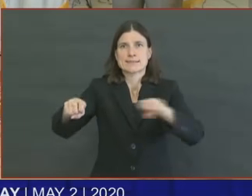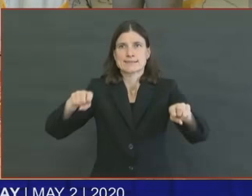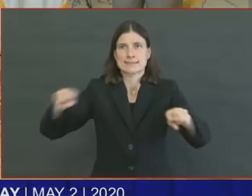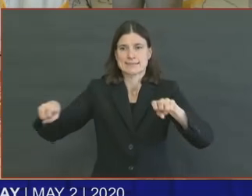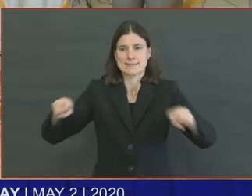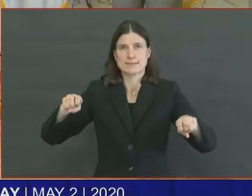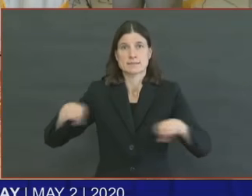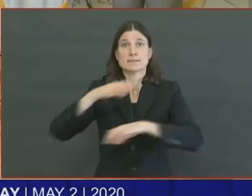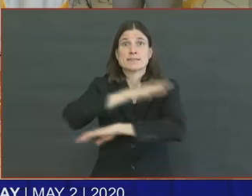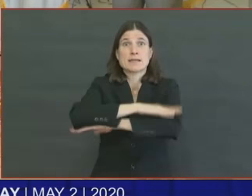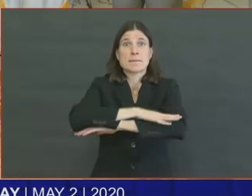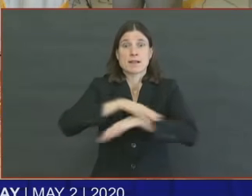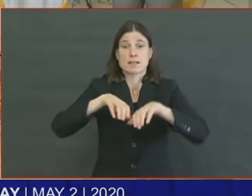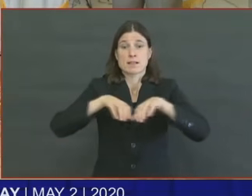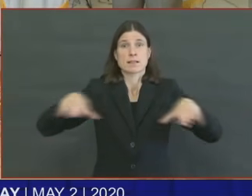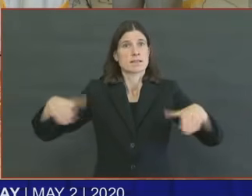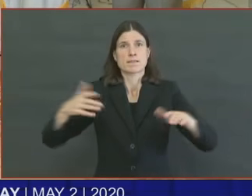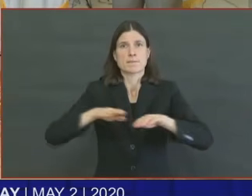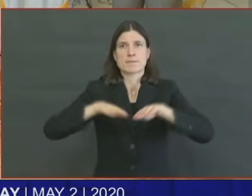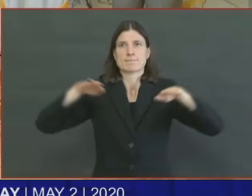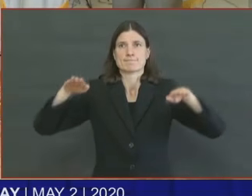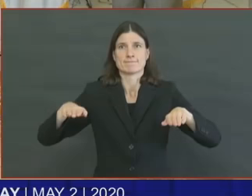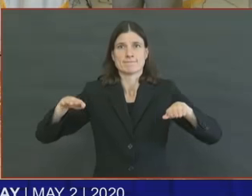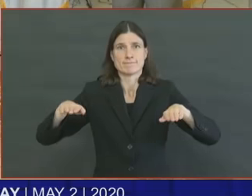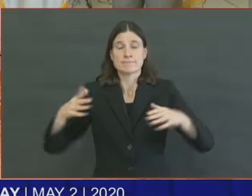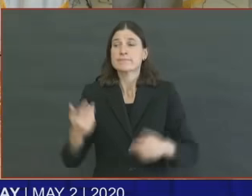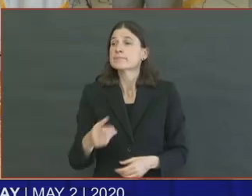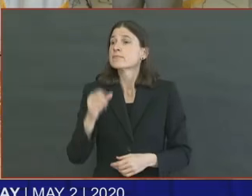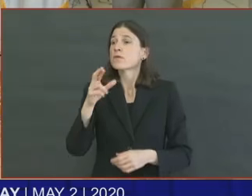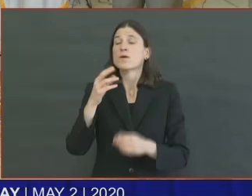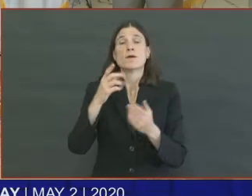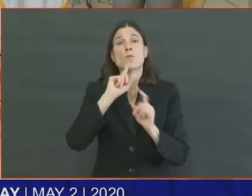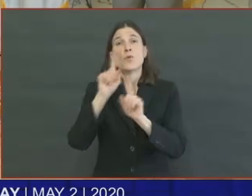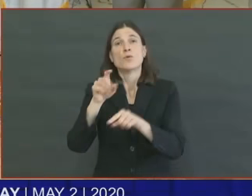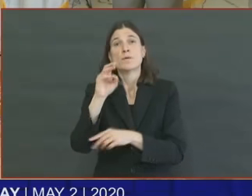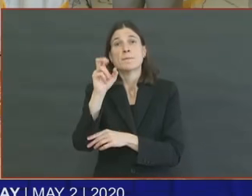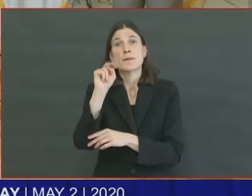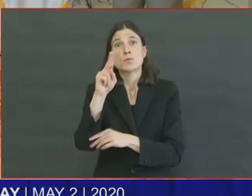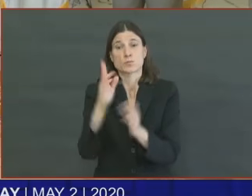no menus. It might look like